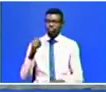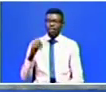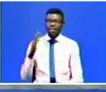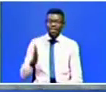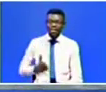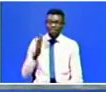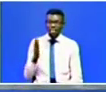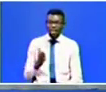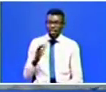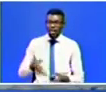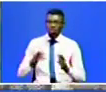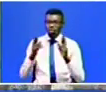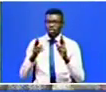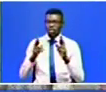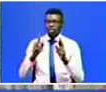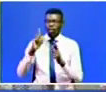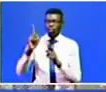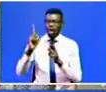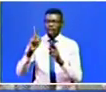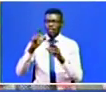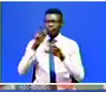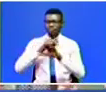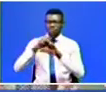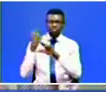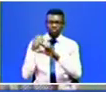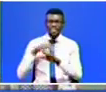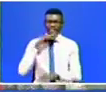Road, killing one on the spot.